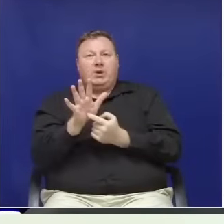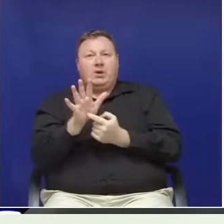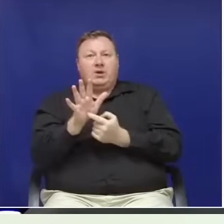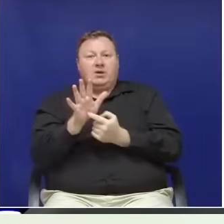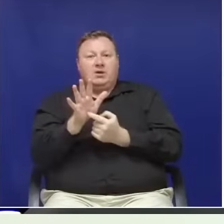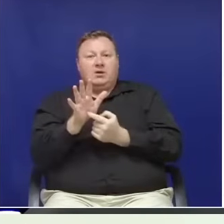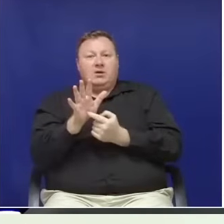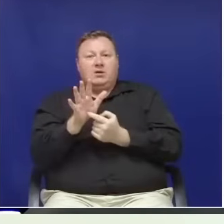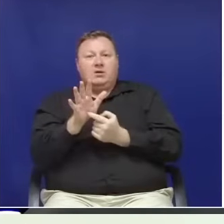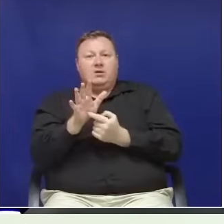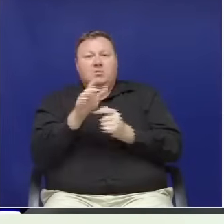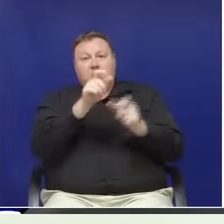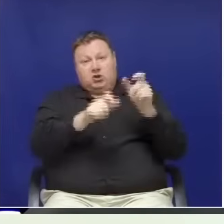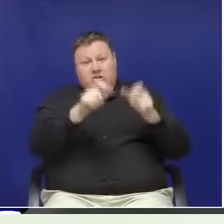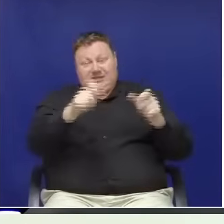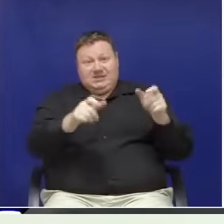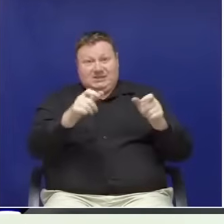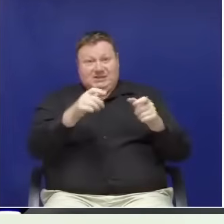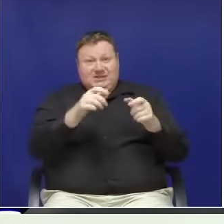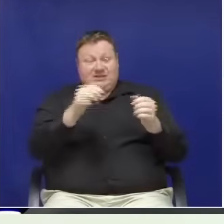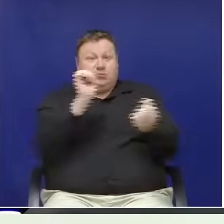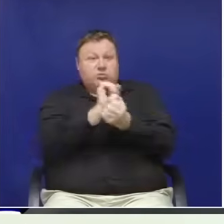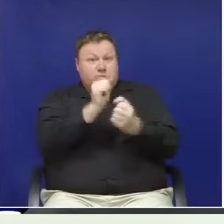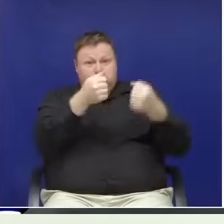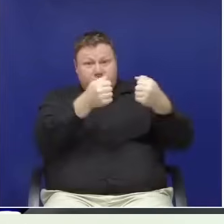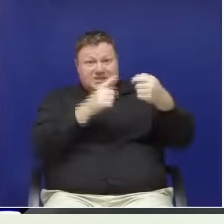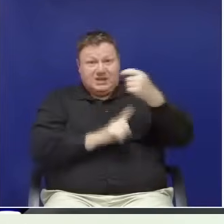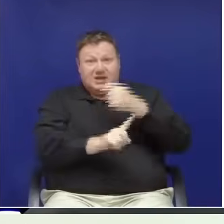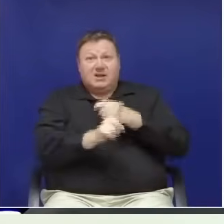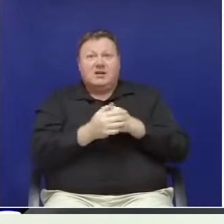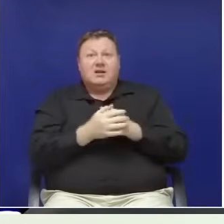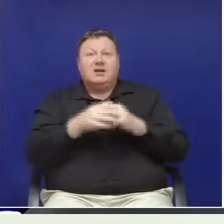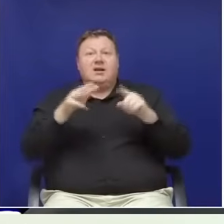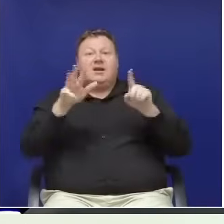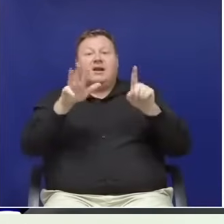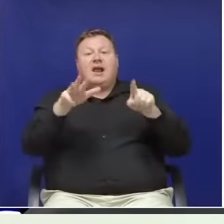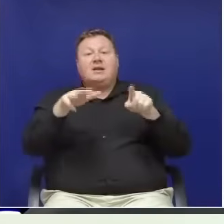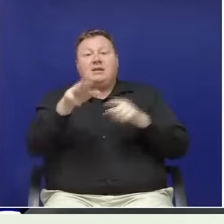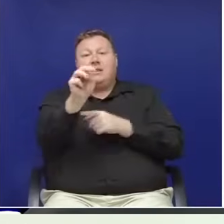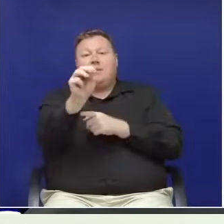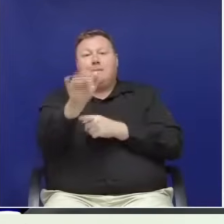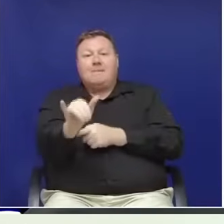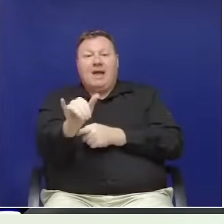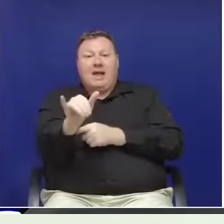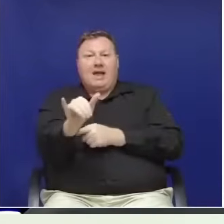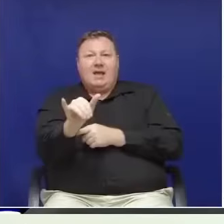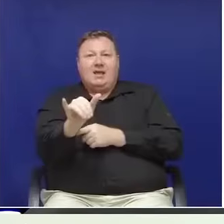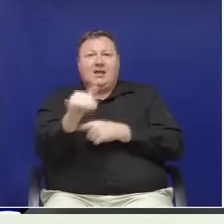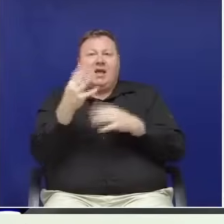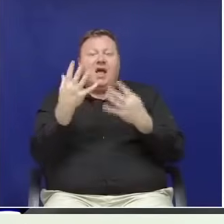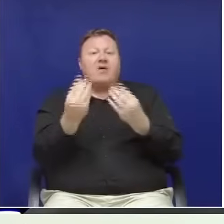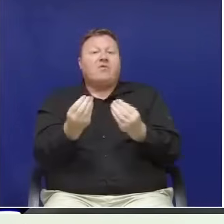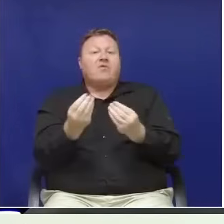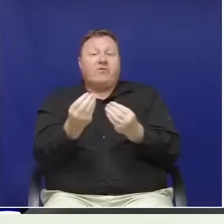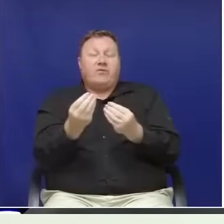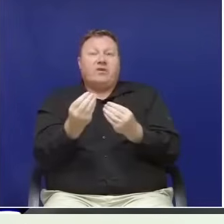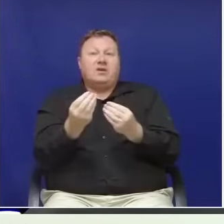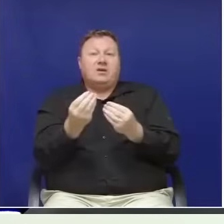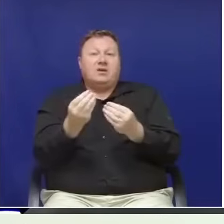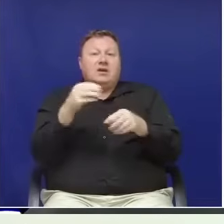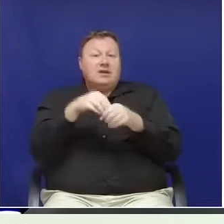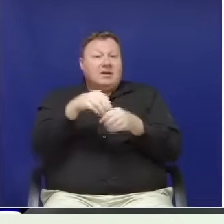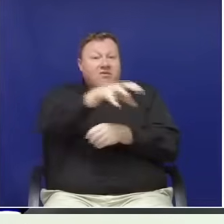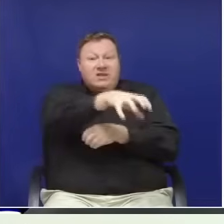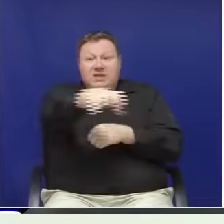inmates, and that as on the 19th of May, we have in our